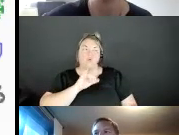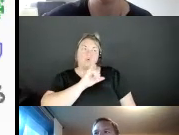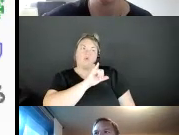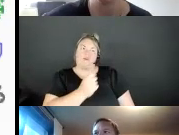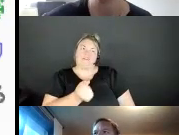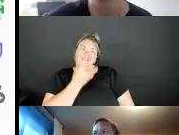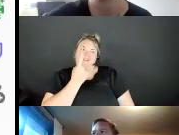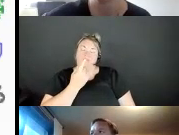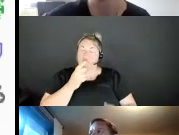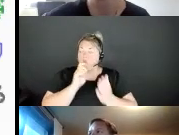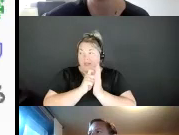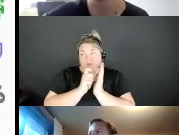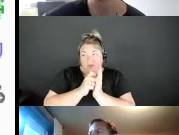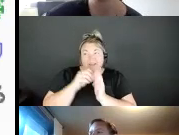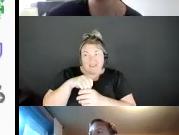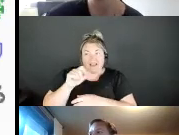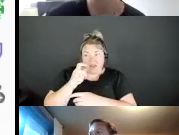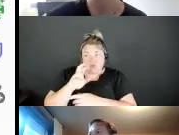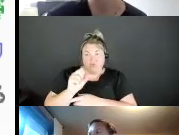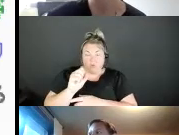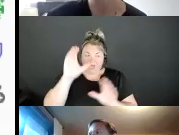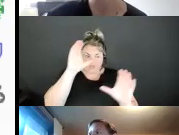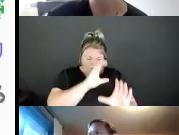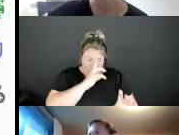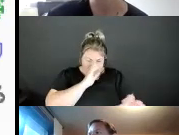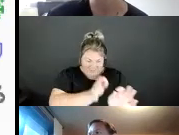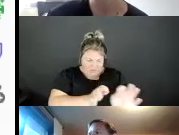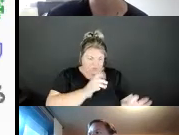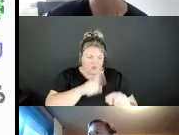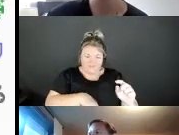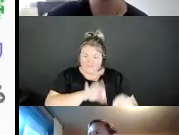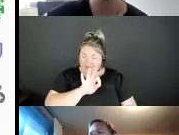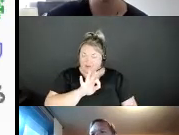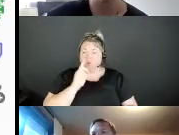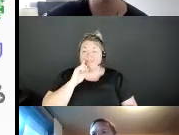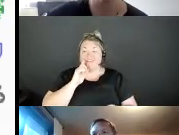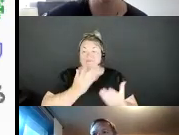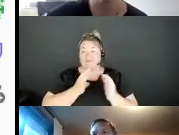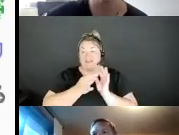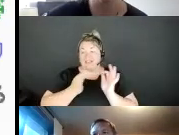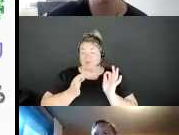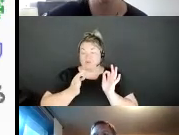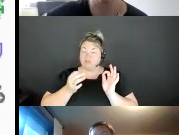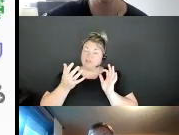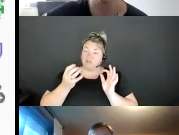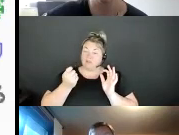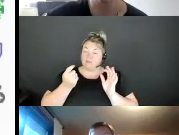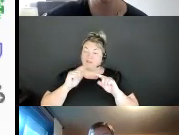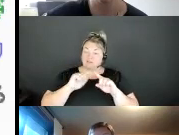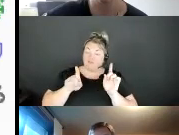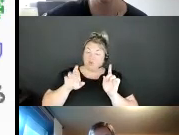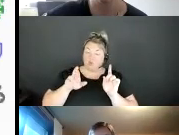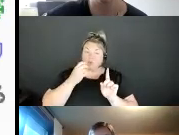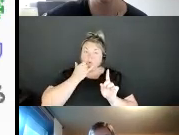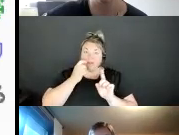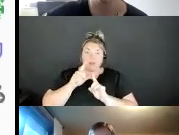gotcha. it's written in ladders, so Yep. I just did a search for the language, couldn't find it. So I think the language maybe is just a little different, or it's the wrong letter or